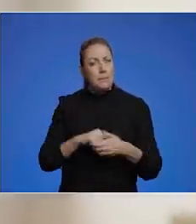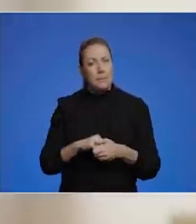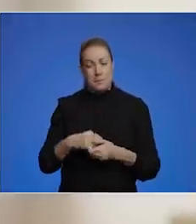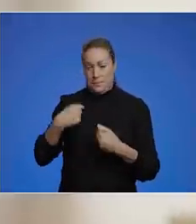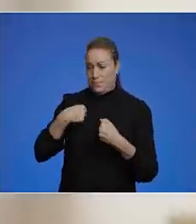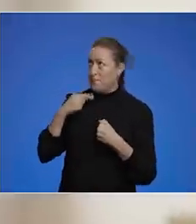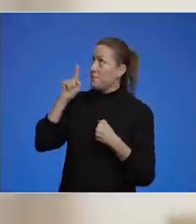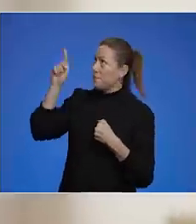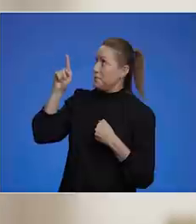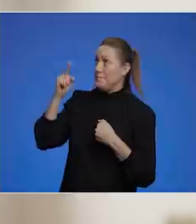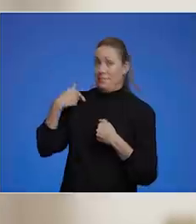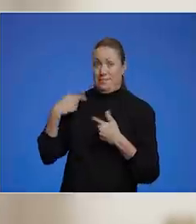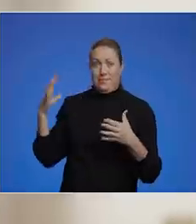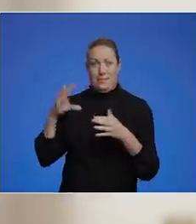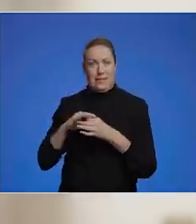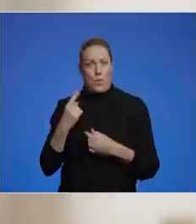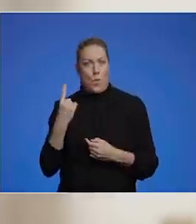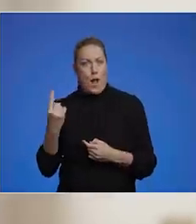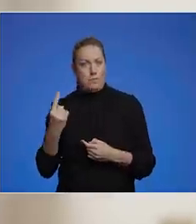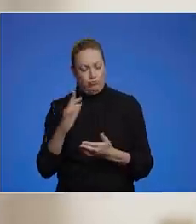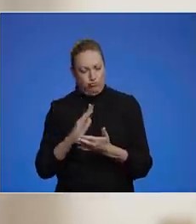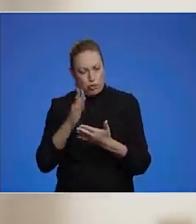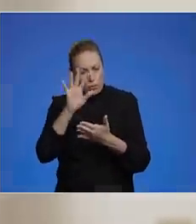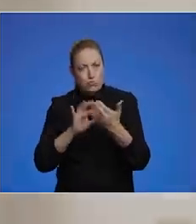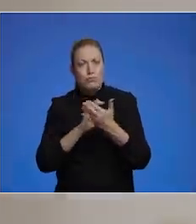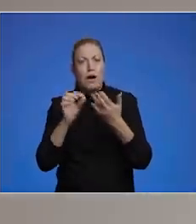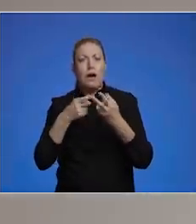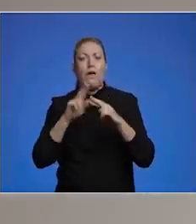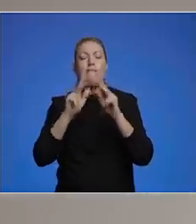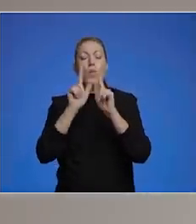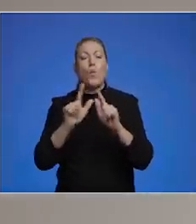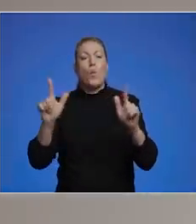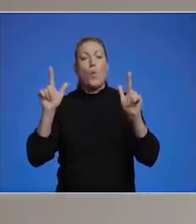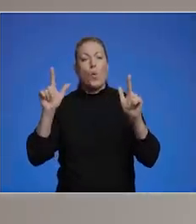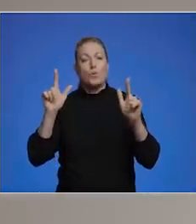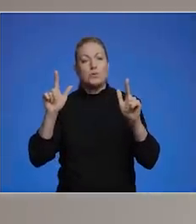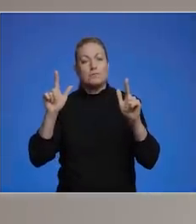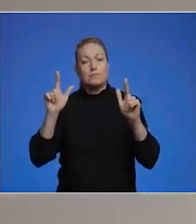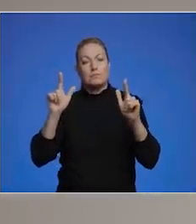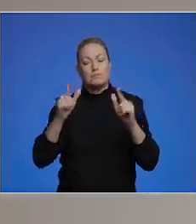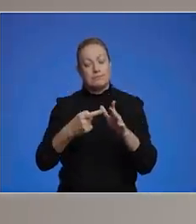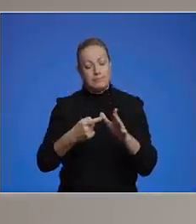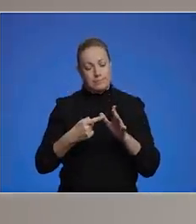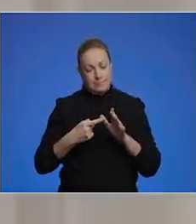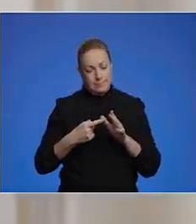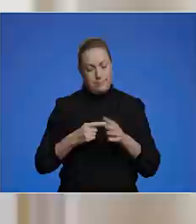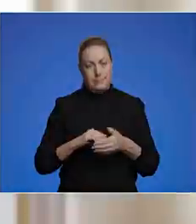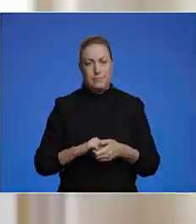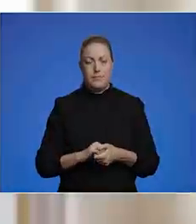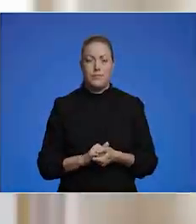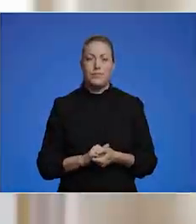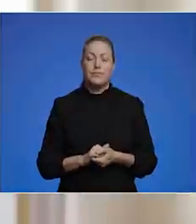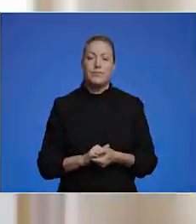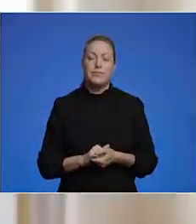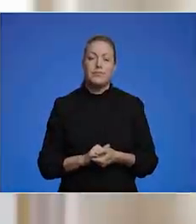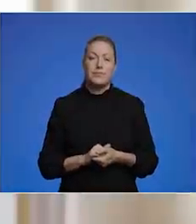are one. The Gospel of the Lord. Praise to you, Lord Jesus Christ.